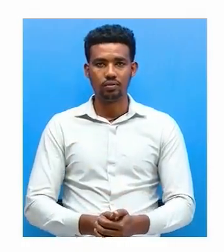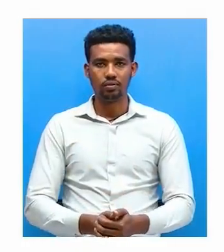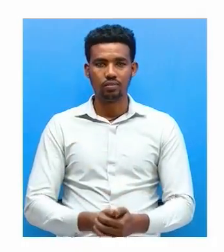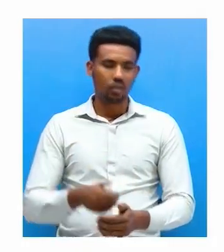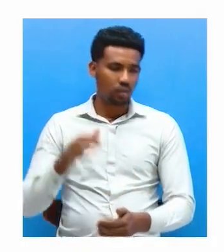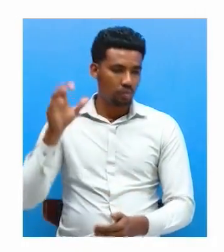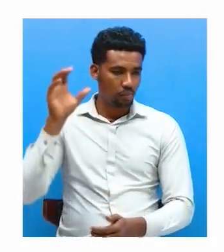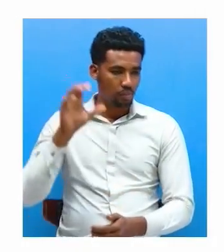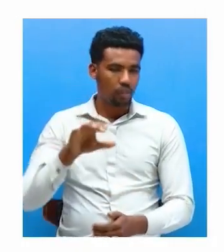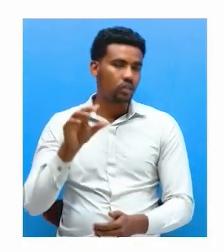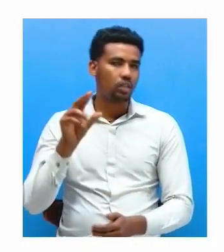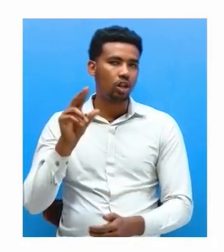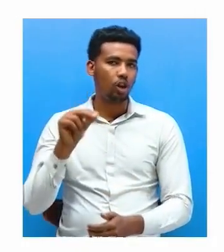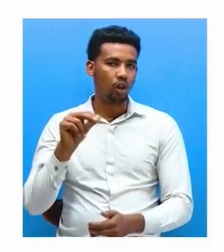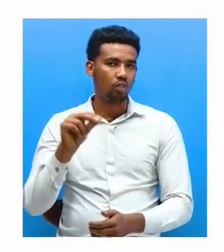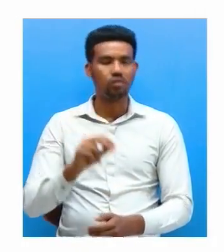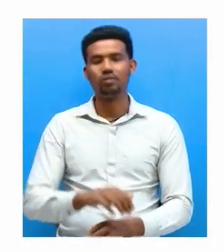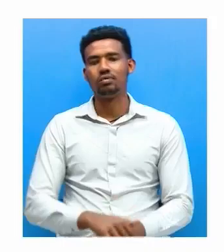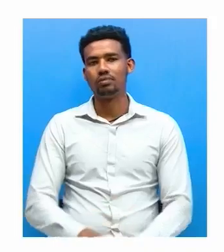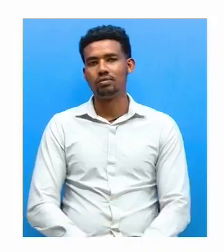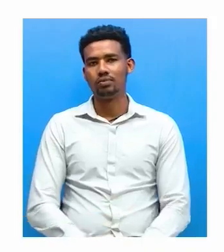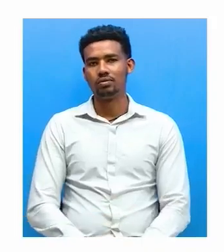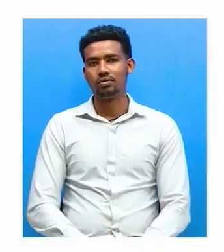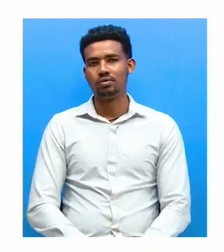must not.